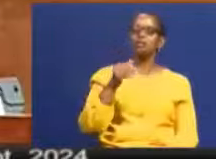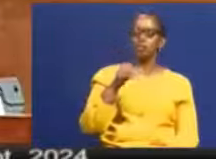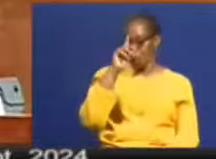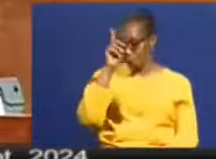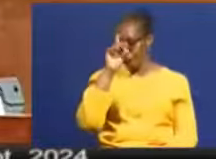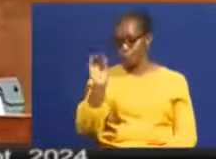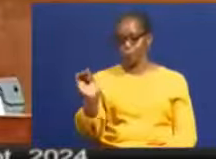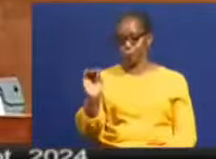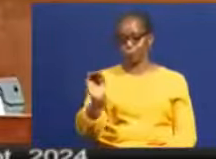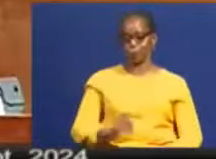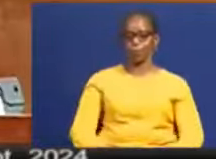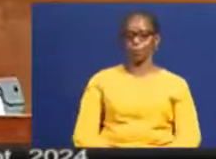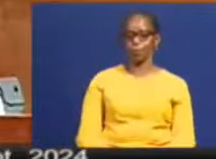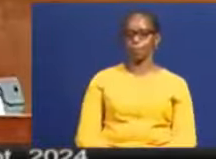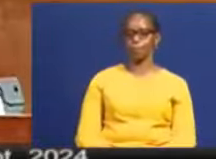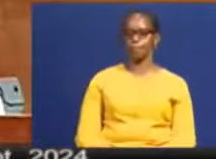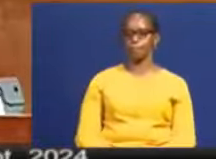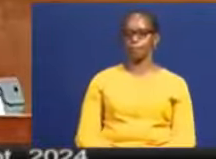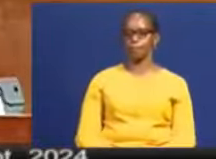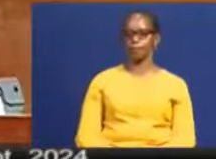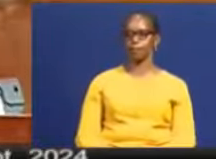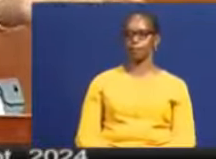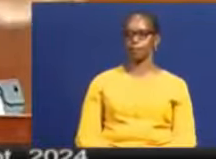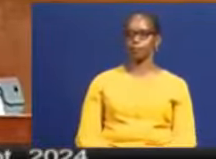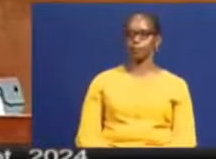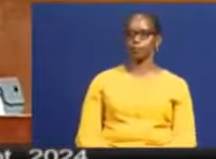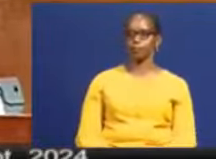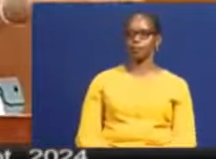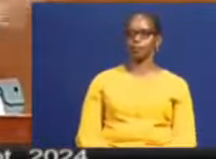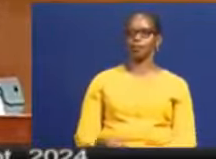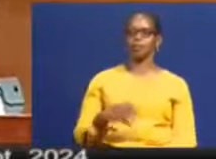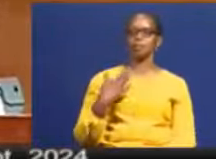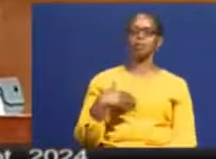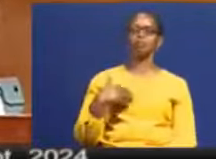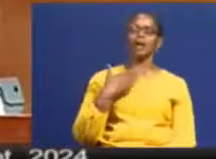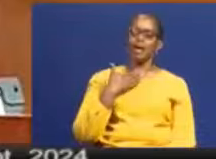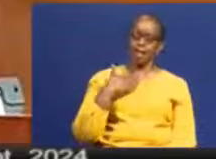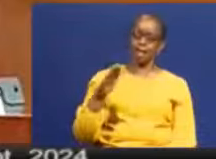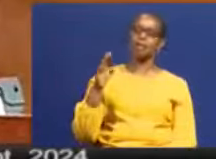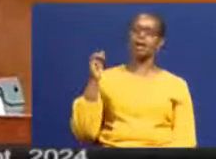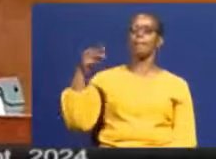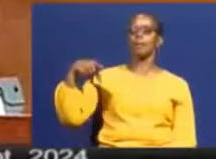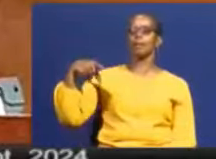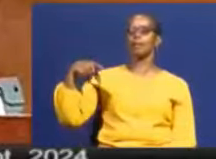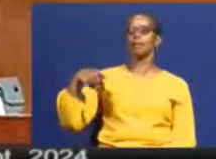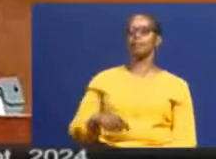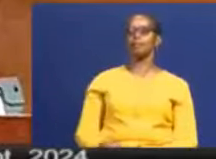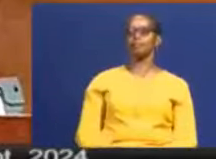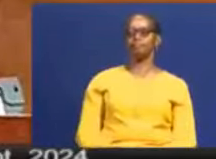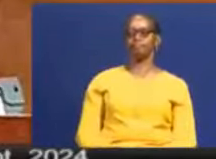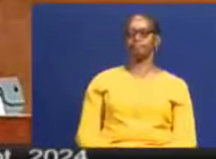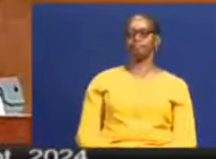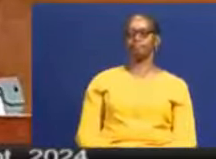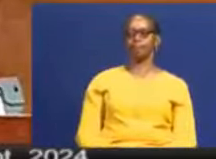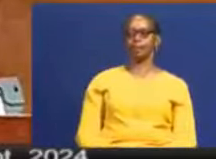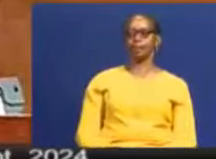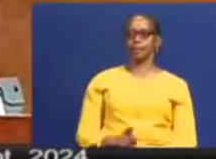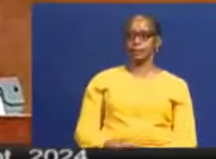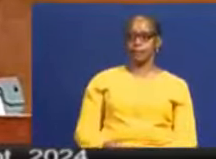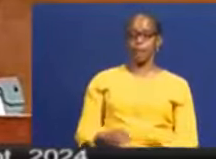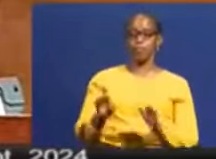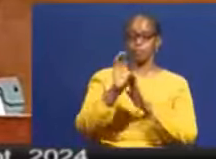Honorable Junet has talked about is true. People just generally hate members of parliament. And so I wouldn't even be surprised after it has